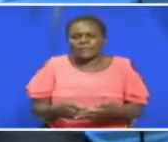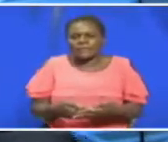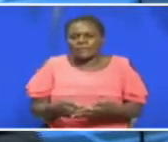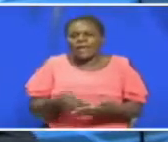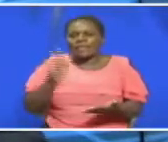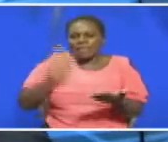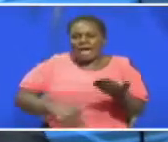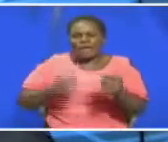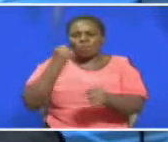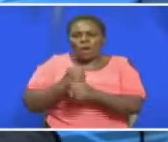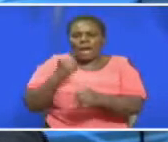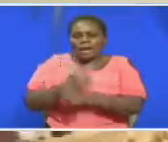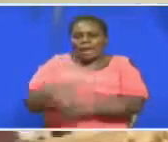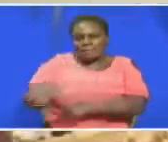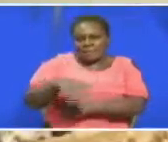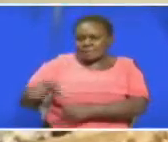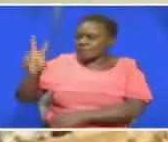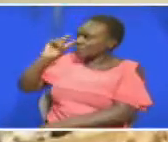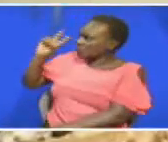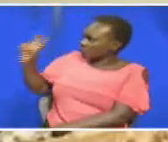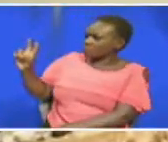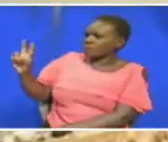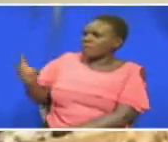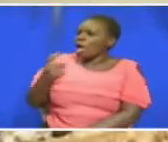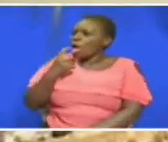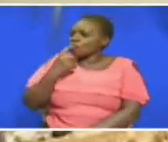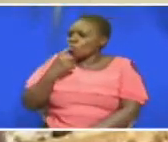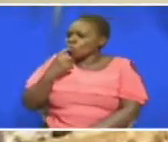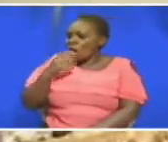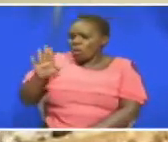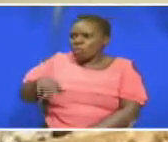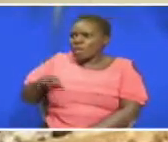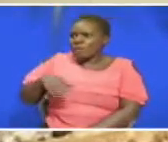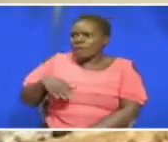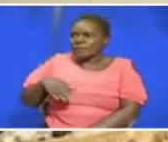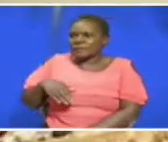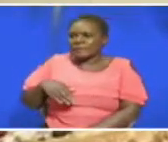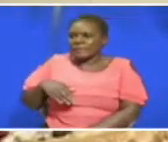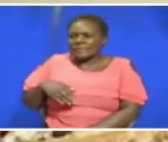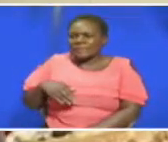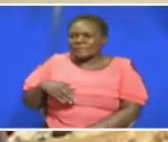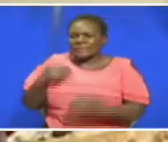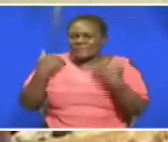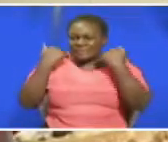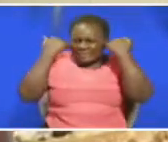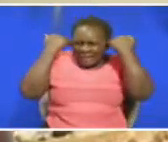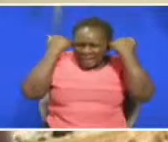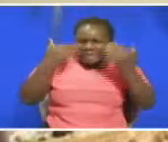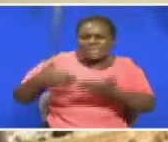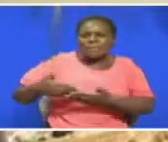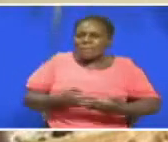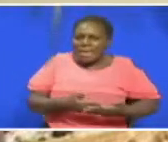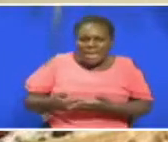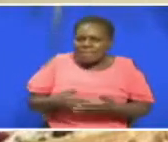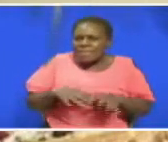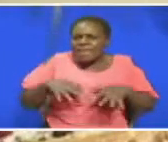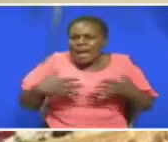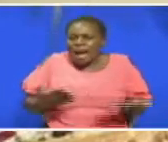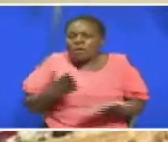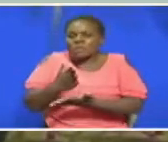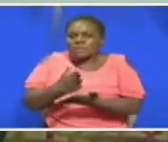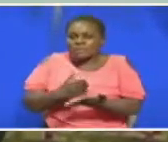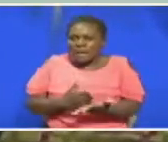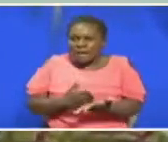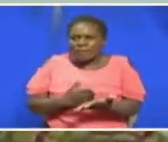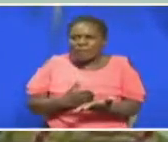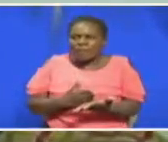spaces. Take a look. Lactating mothers are always paranoid about the safety and welfare of their children. Some